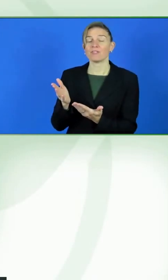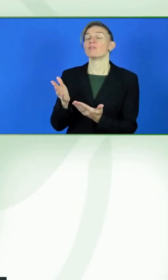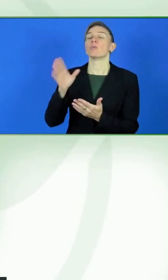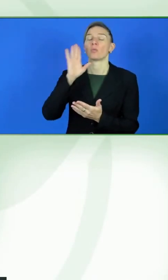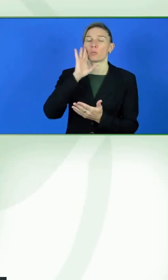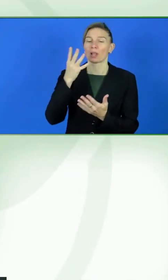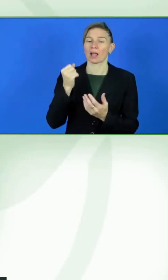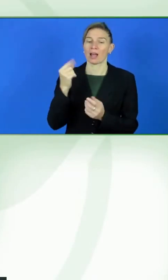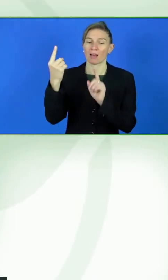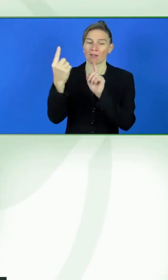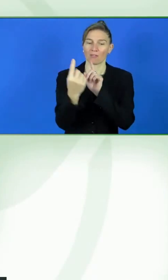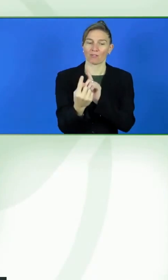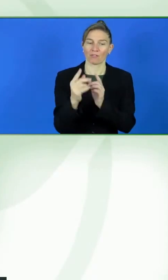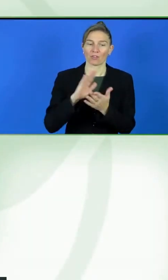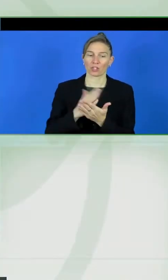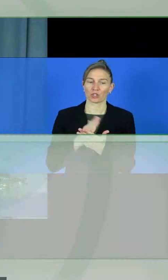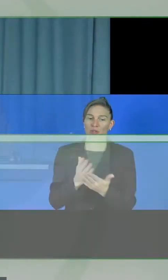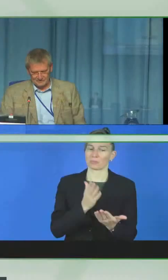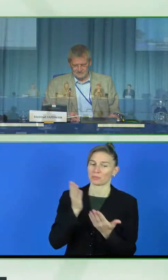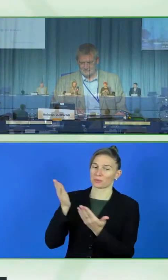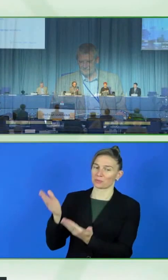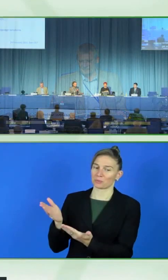So Concepción, the stage is yours.